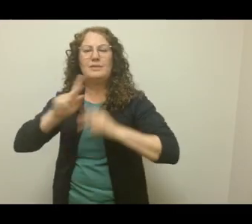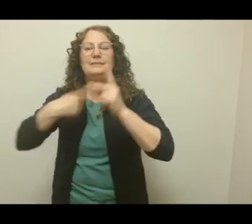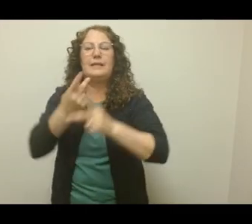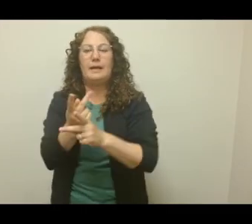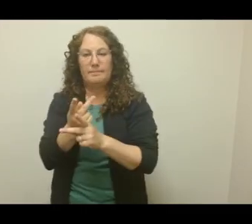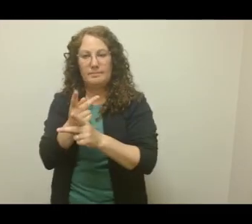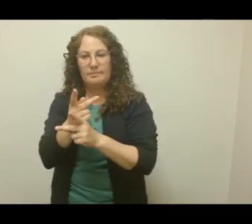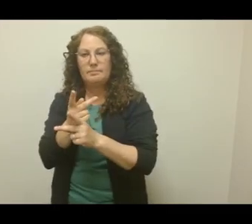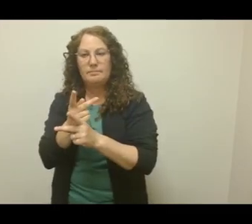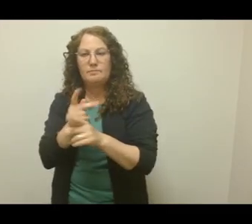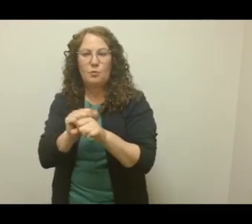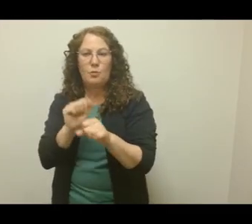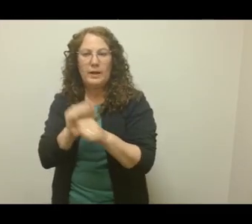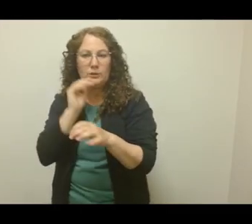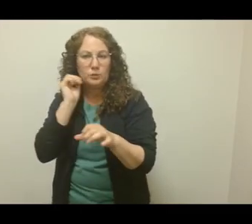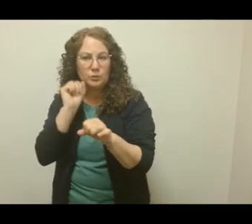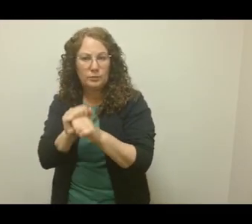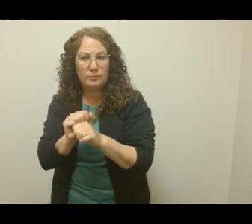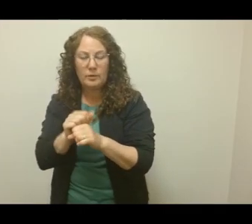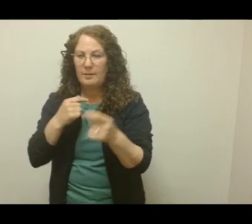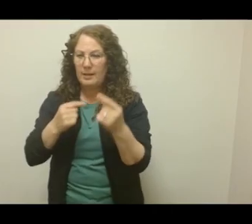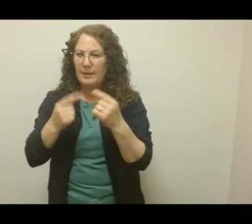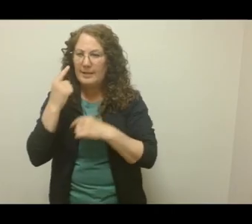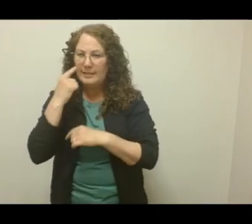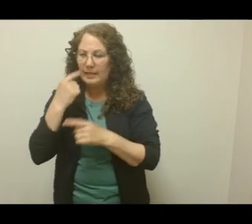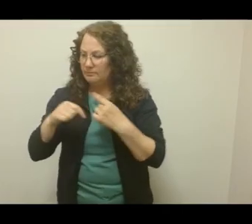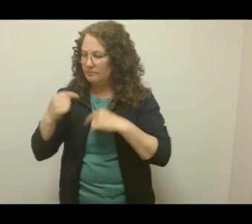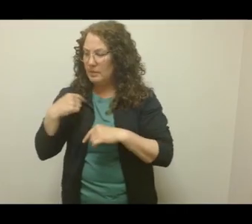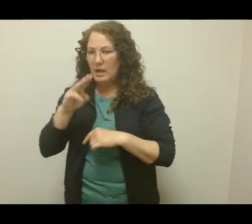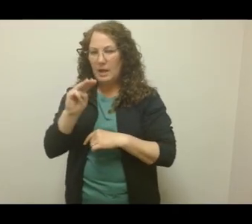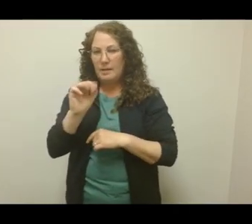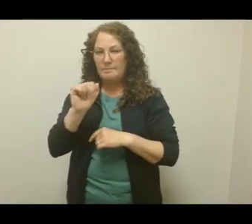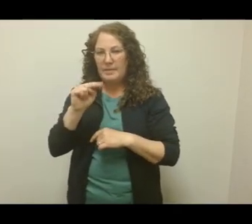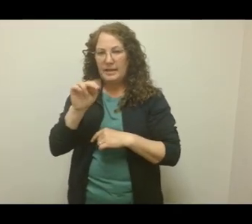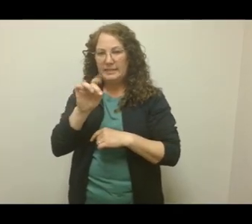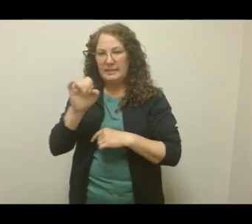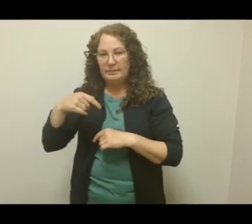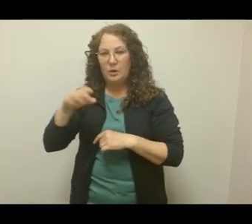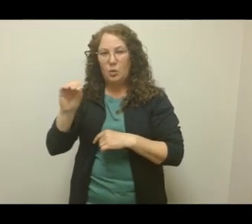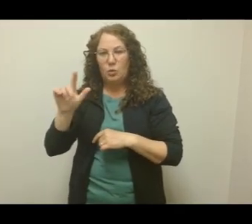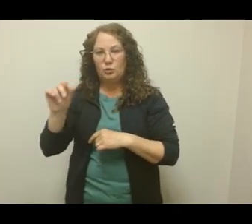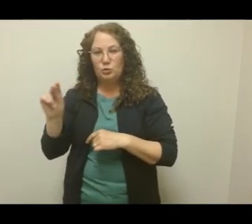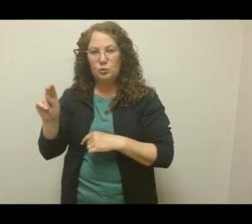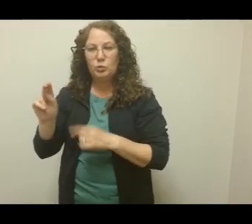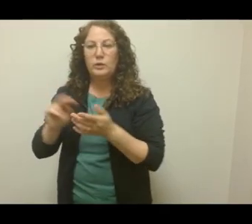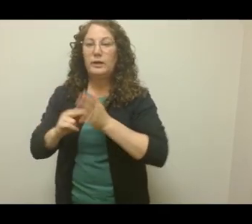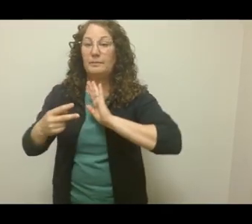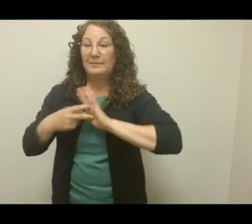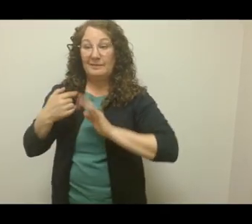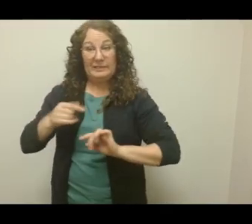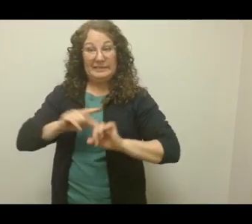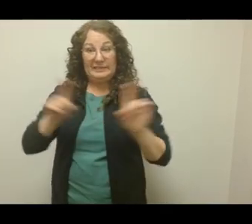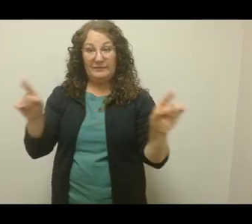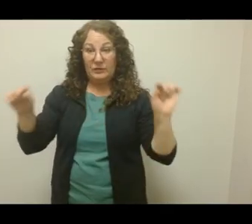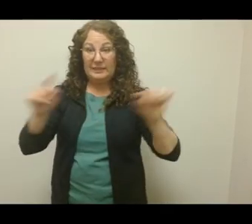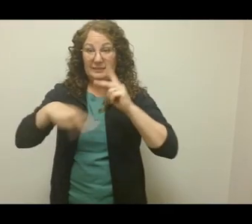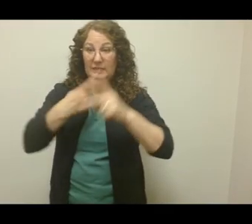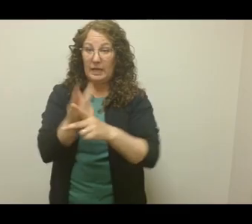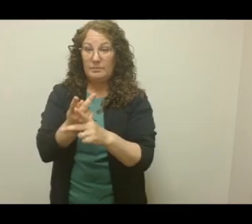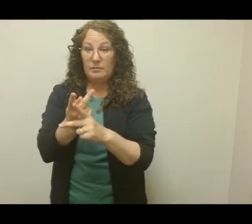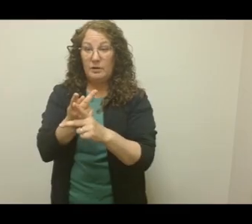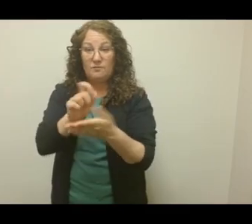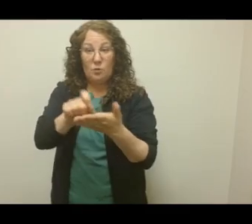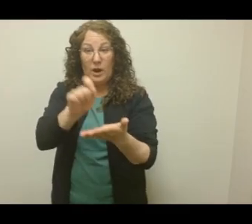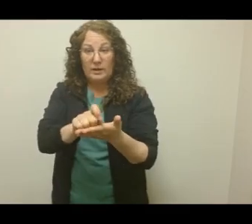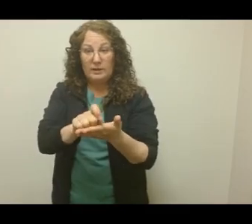task. So I think back to our examples of Mandeep and Olu and how they had different formats and different audiences, but